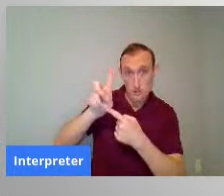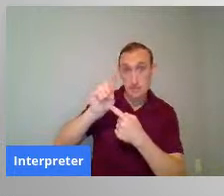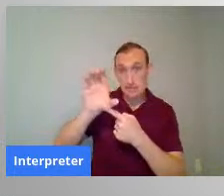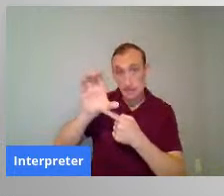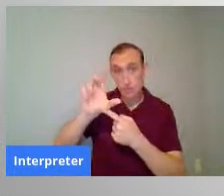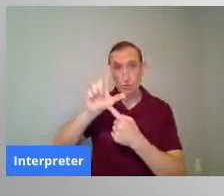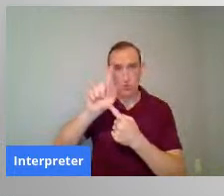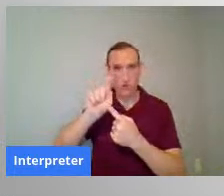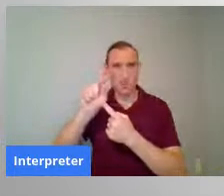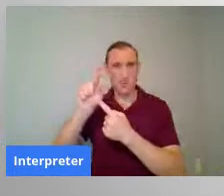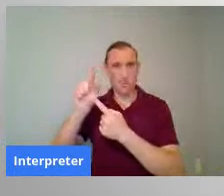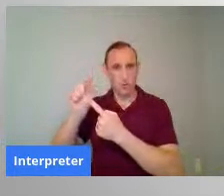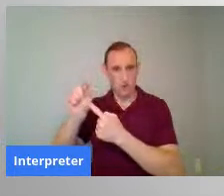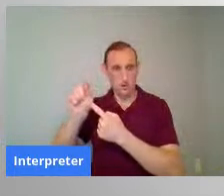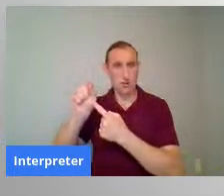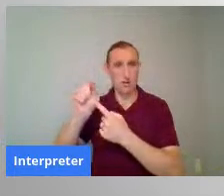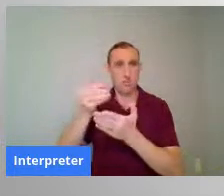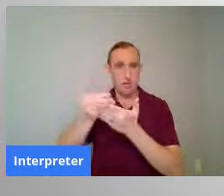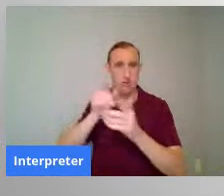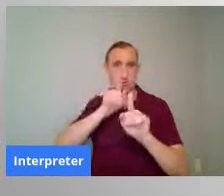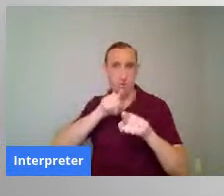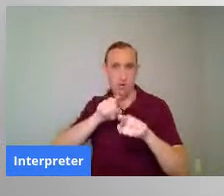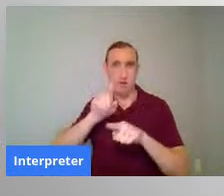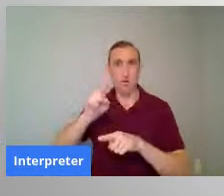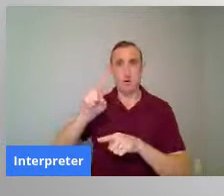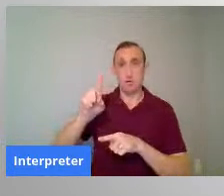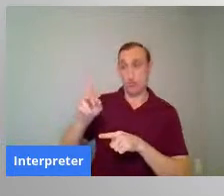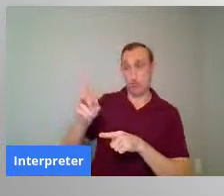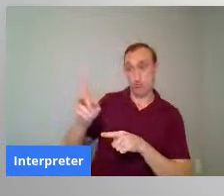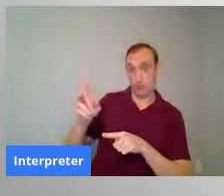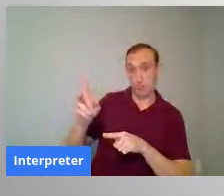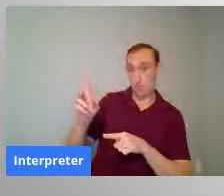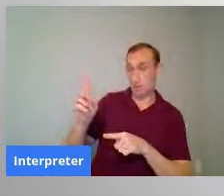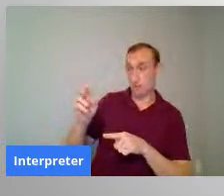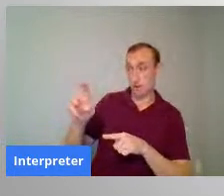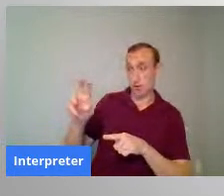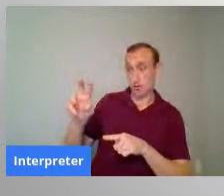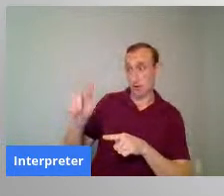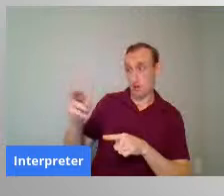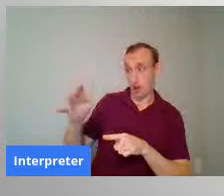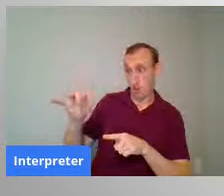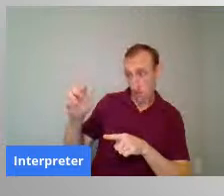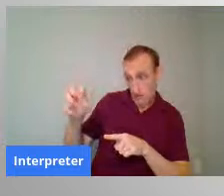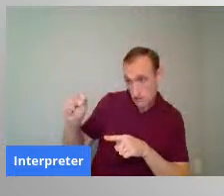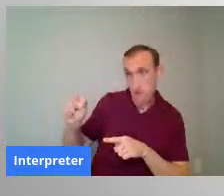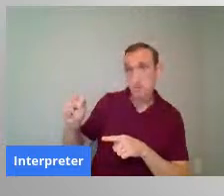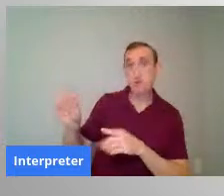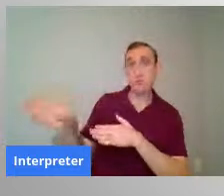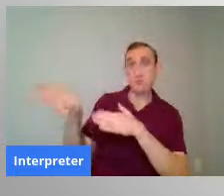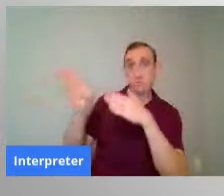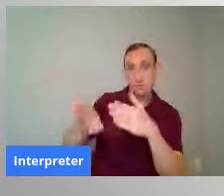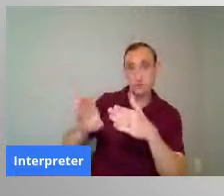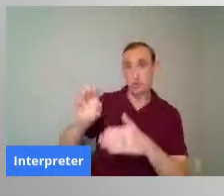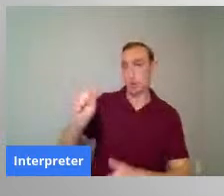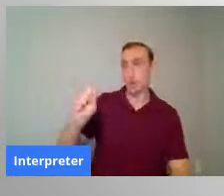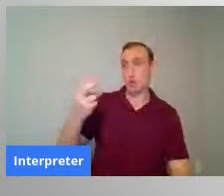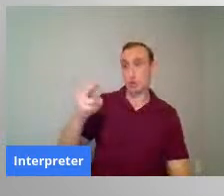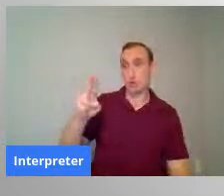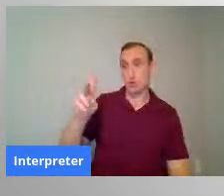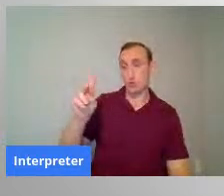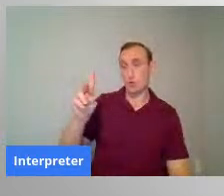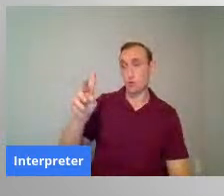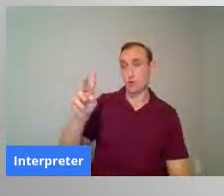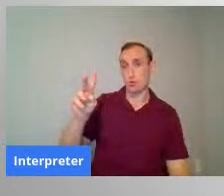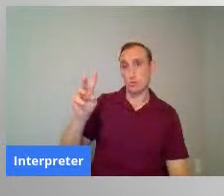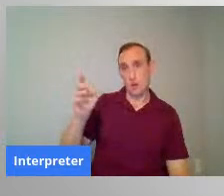financial report. Dr. Thomas and Mr. Schooneman. Yes, ma'am. I will turn it over to Mr. Schooneman at